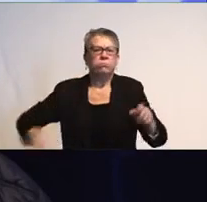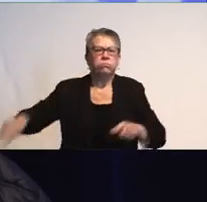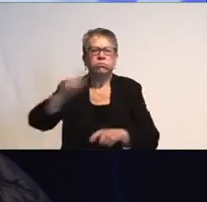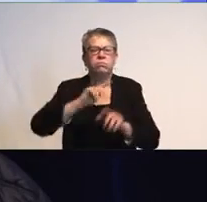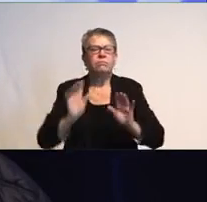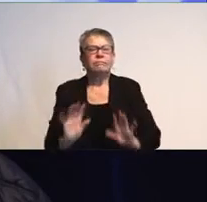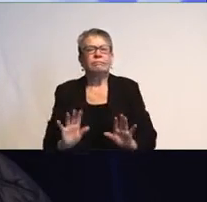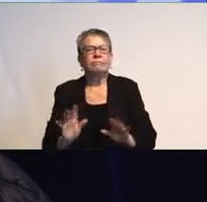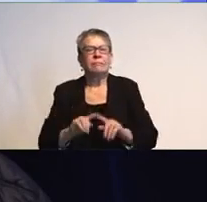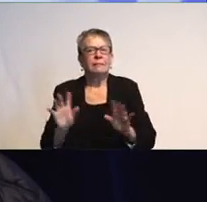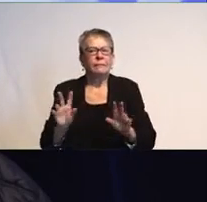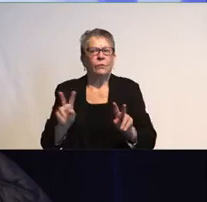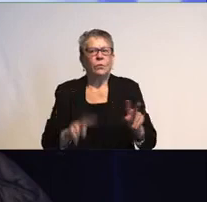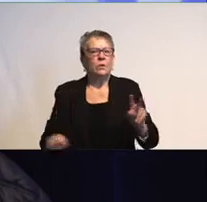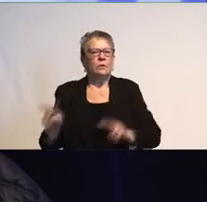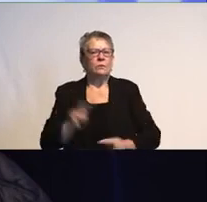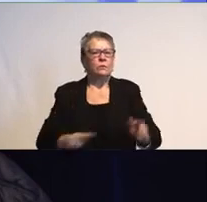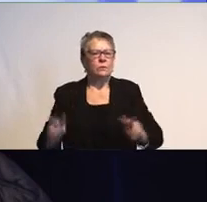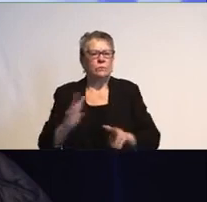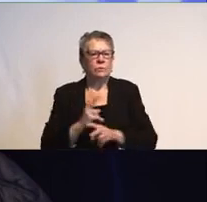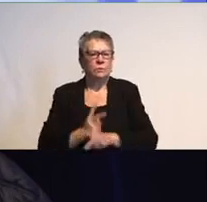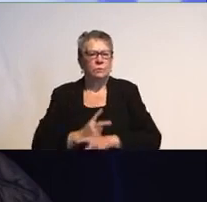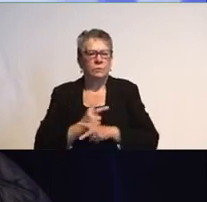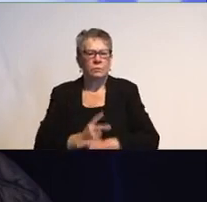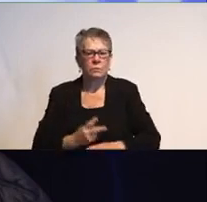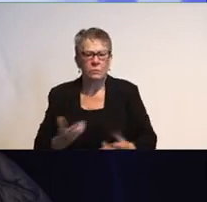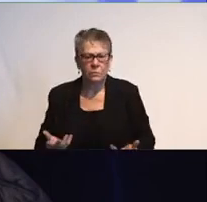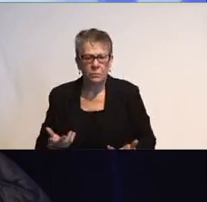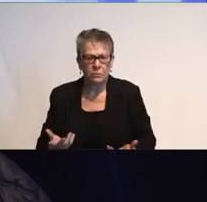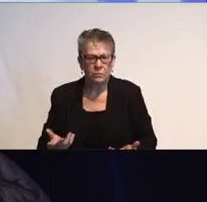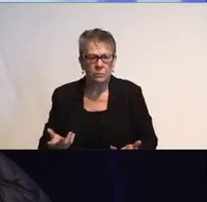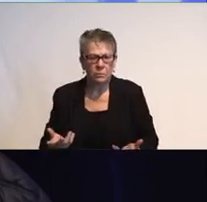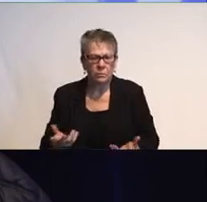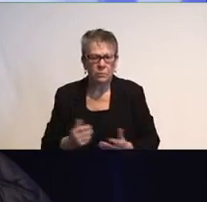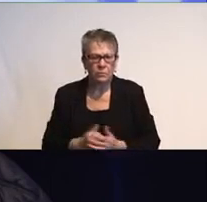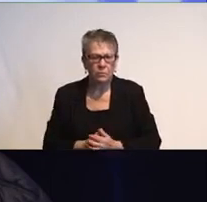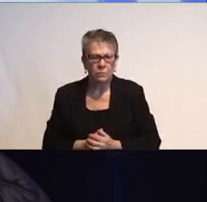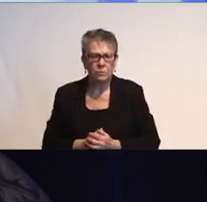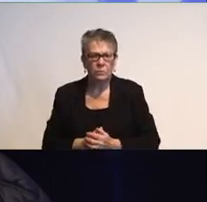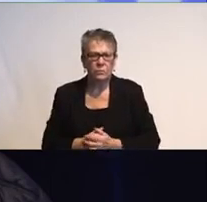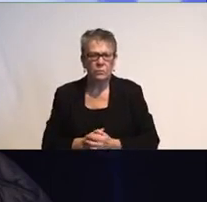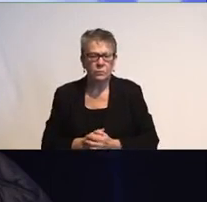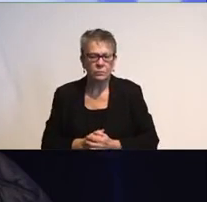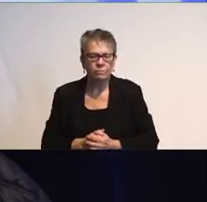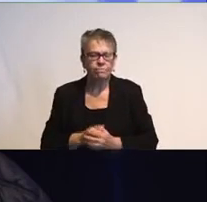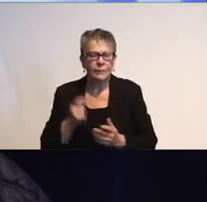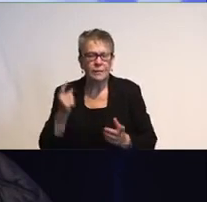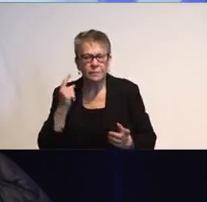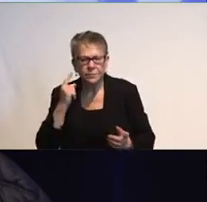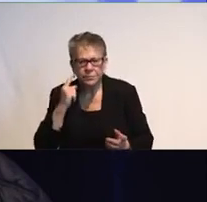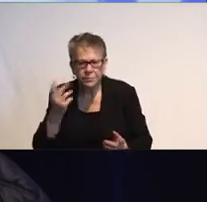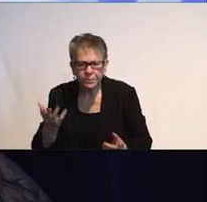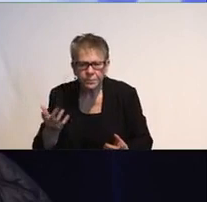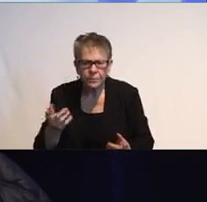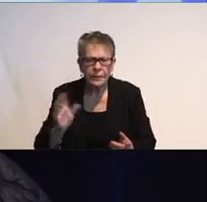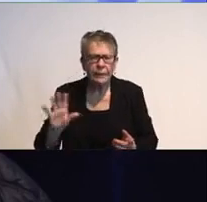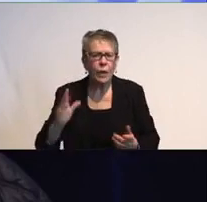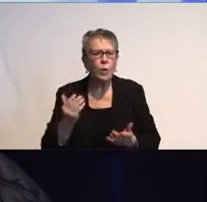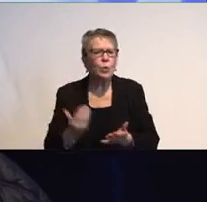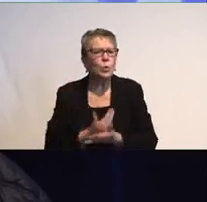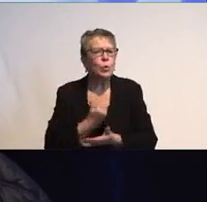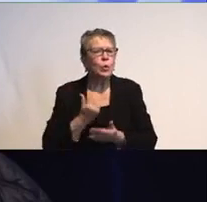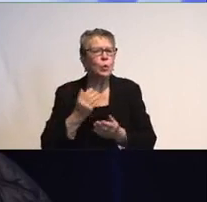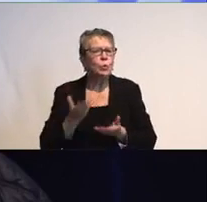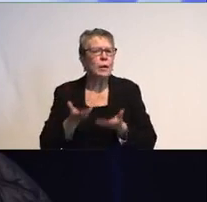quarantine, or after day 10 if testing has not been performed. The updated recommendations discontinue